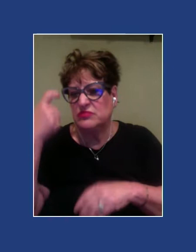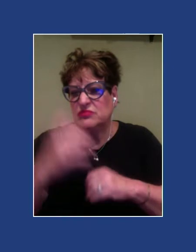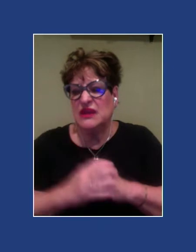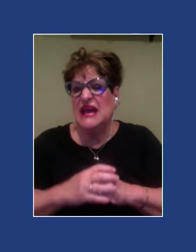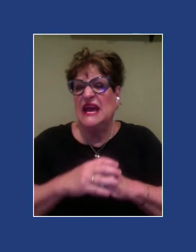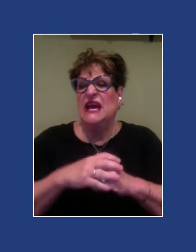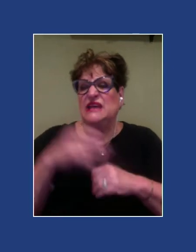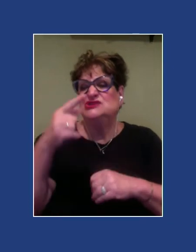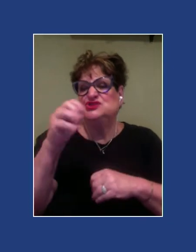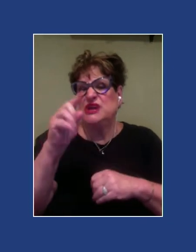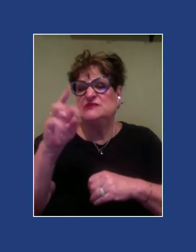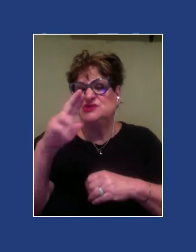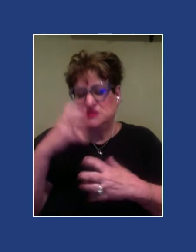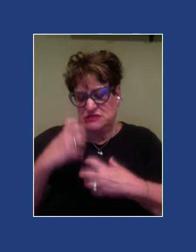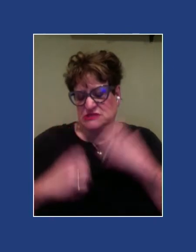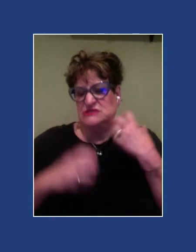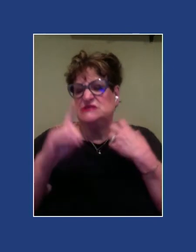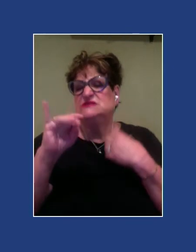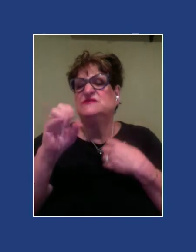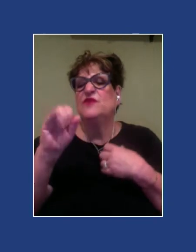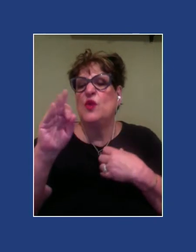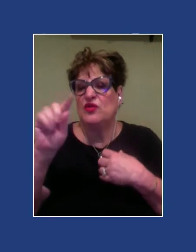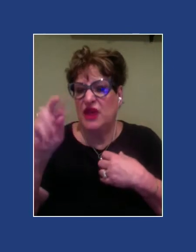and gender minority stress.